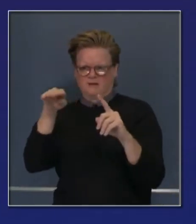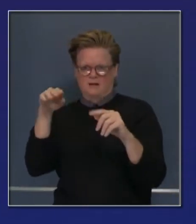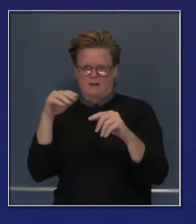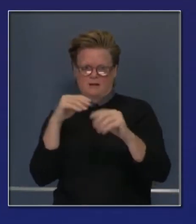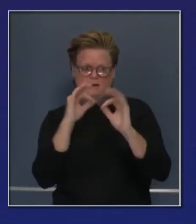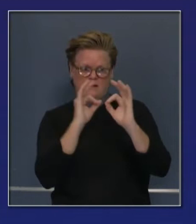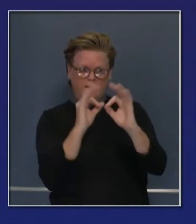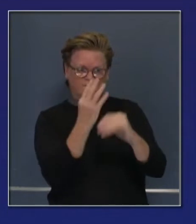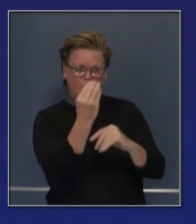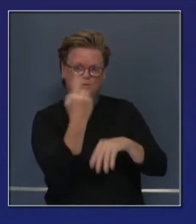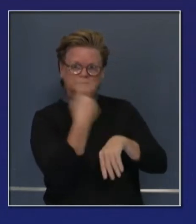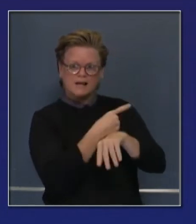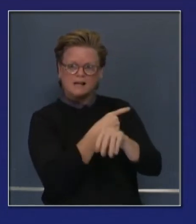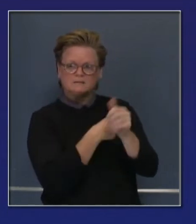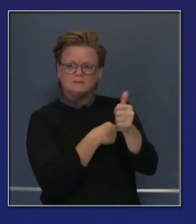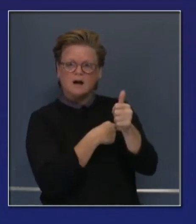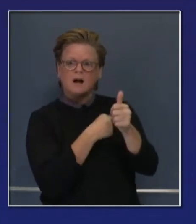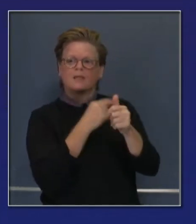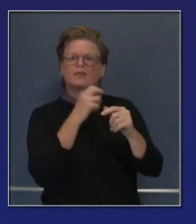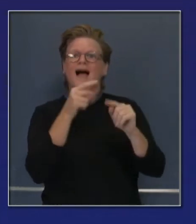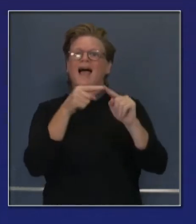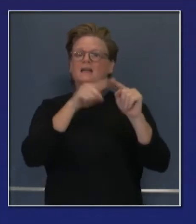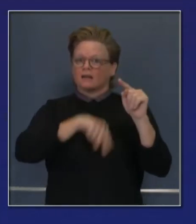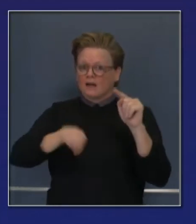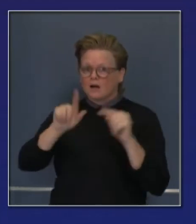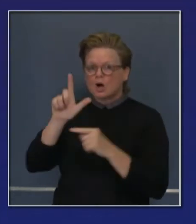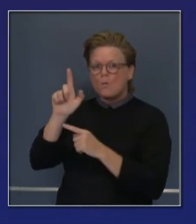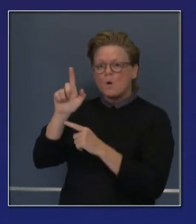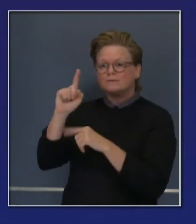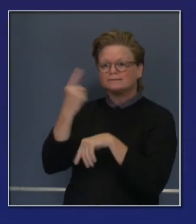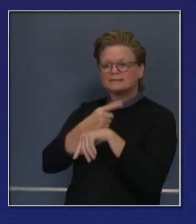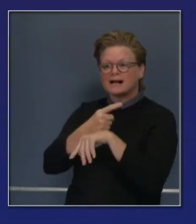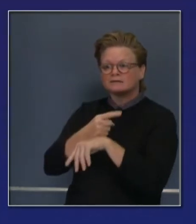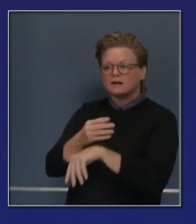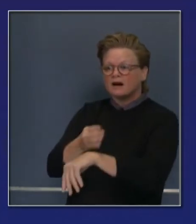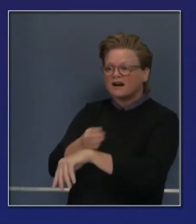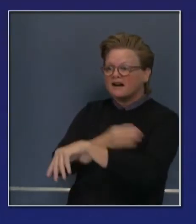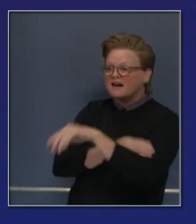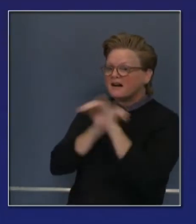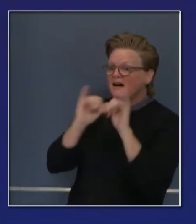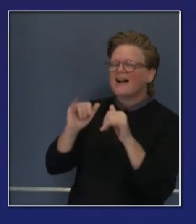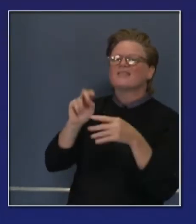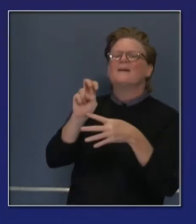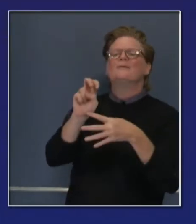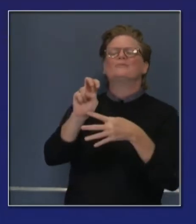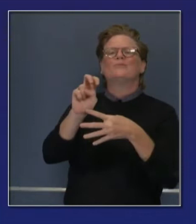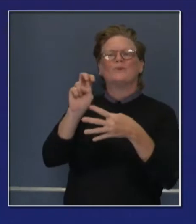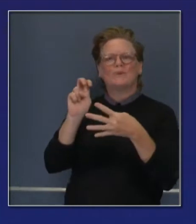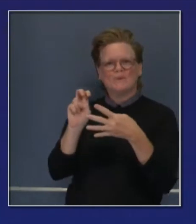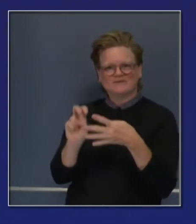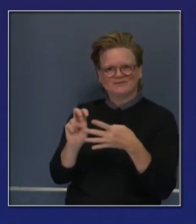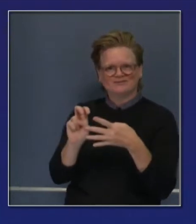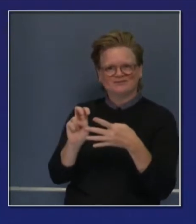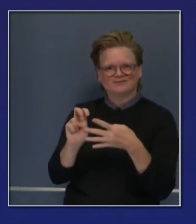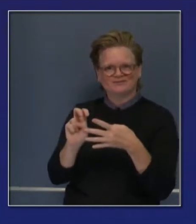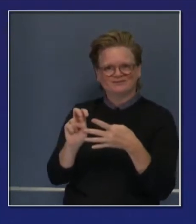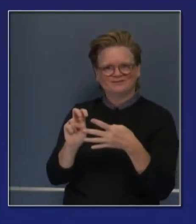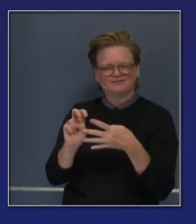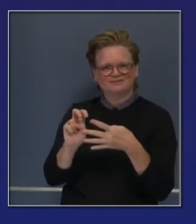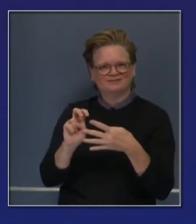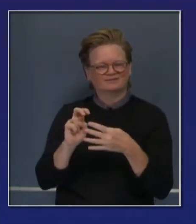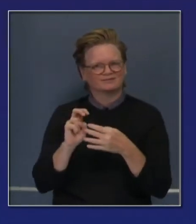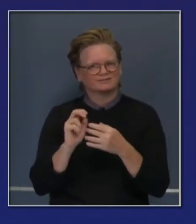to move to that less restrictive tier. So we don't have to move quickly forward, only to move back